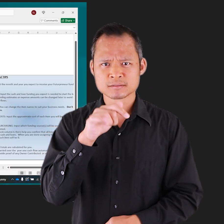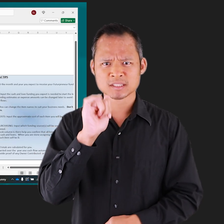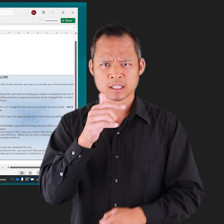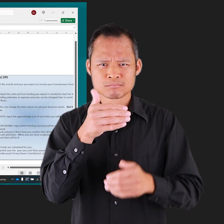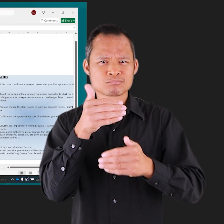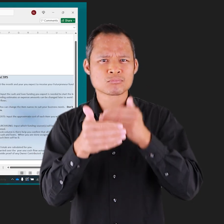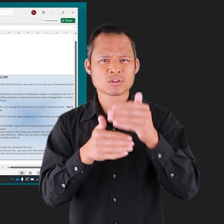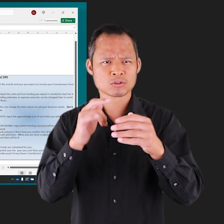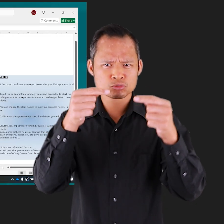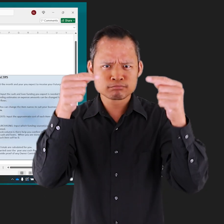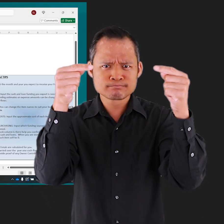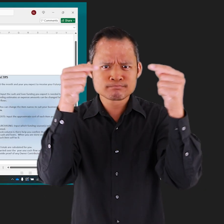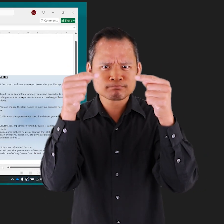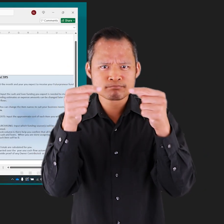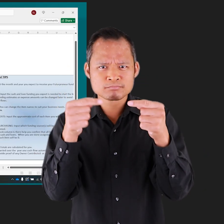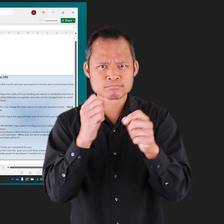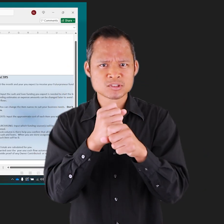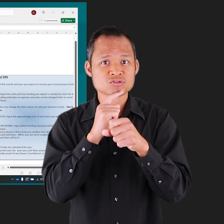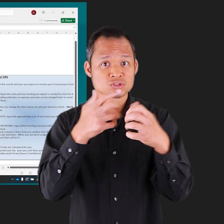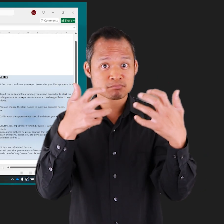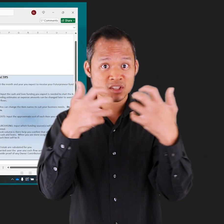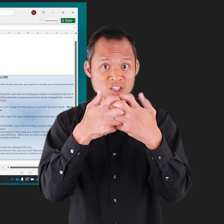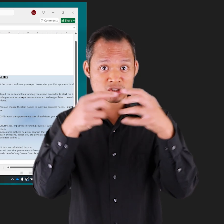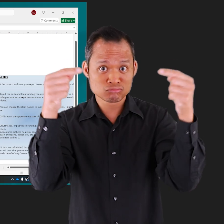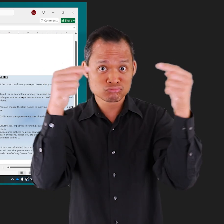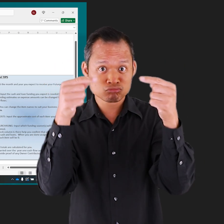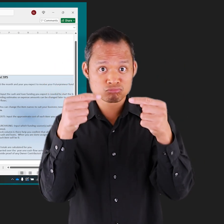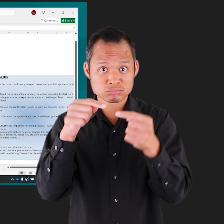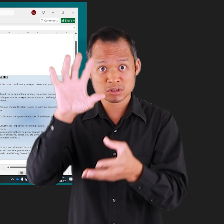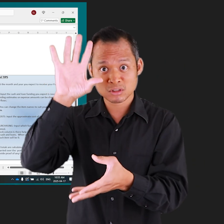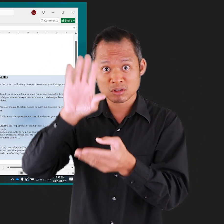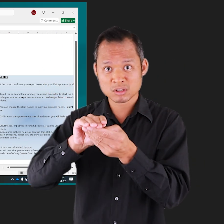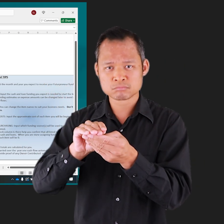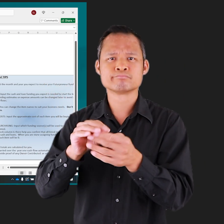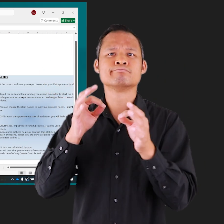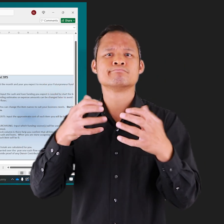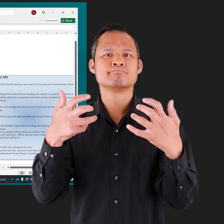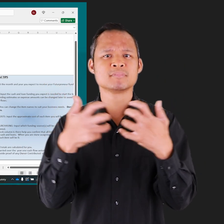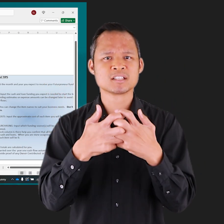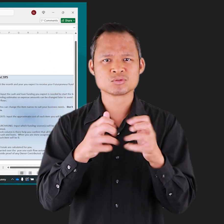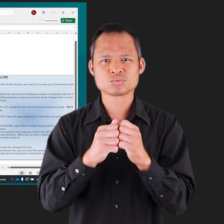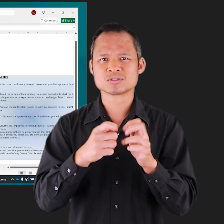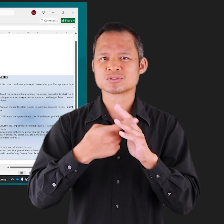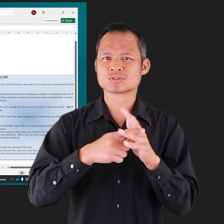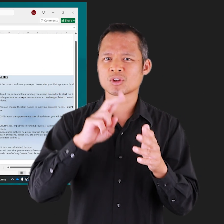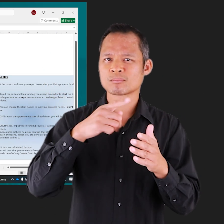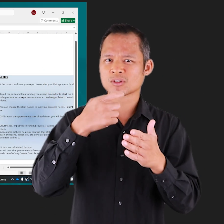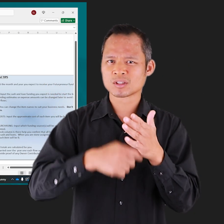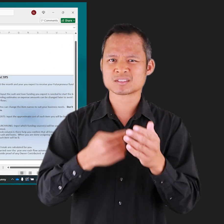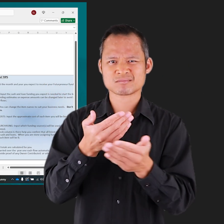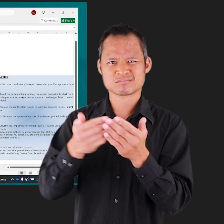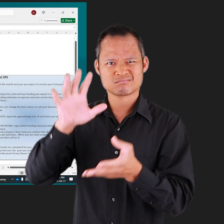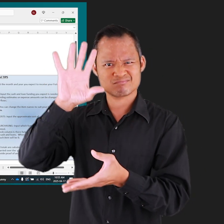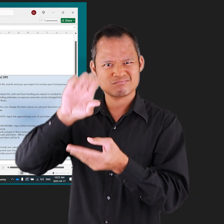and correct it. Do this process for all the items. As you do this, the template will add up the startup